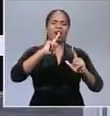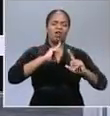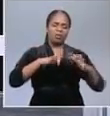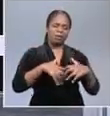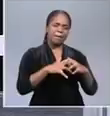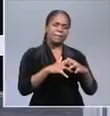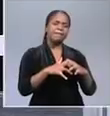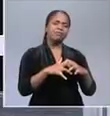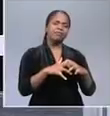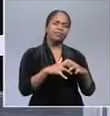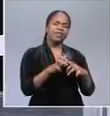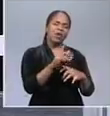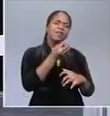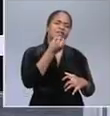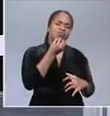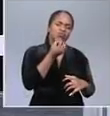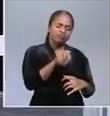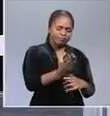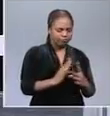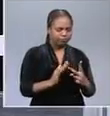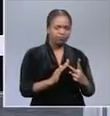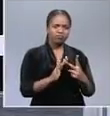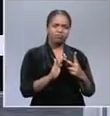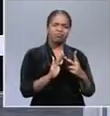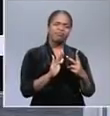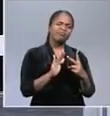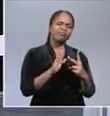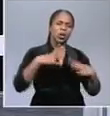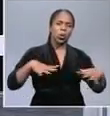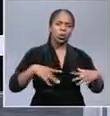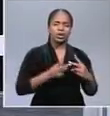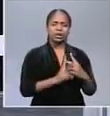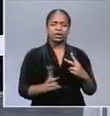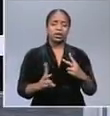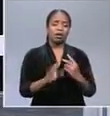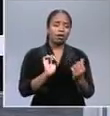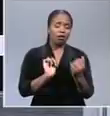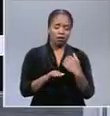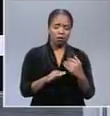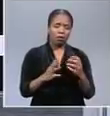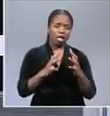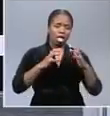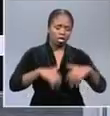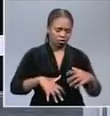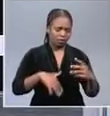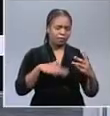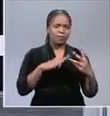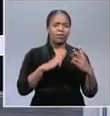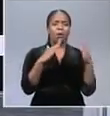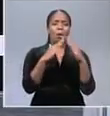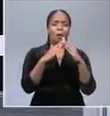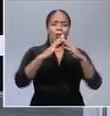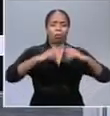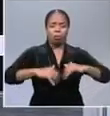provide food and clothing for affected families. Heavy rains have washed away roads, destroyed homes and displaced over 1,000 people in the